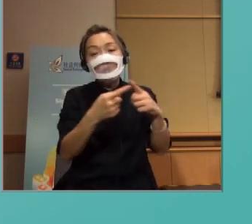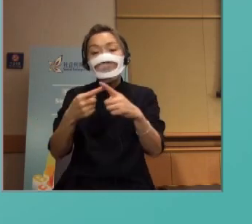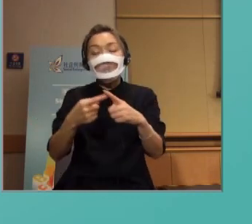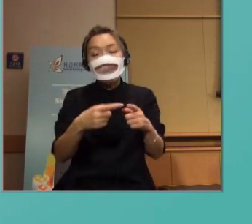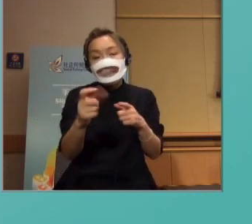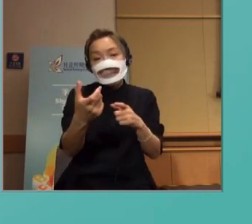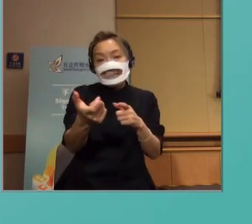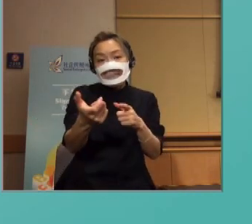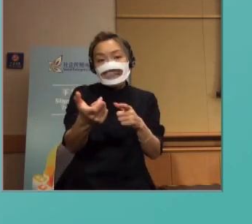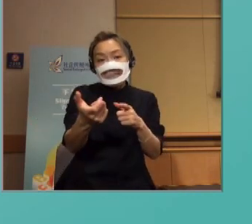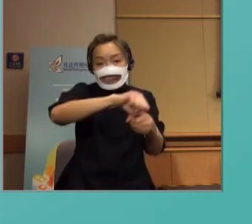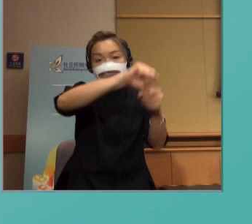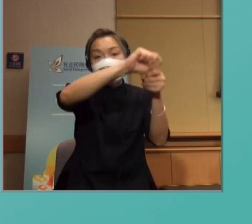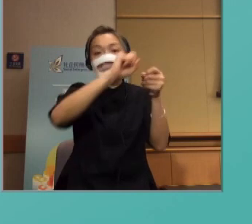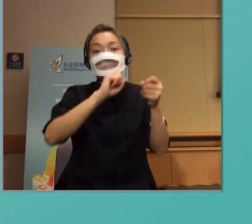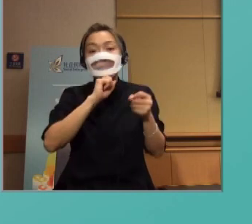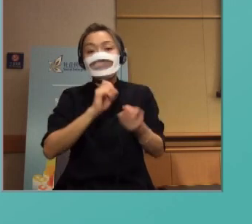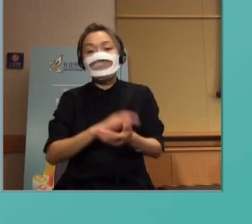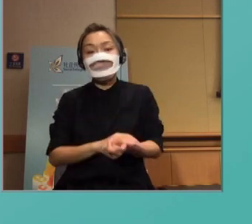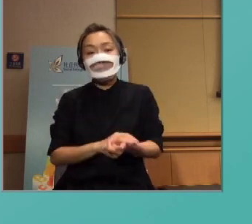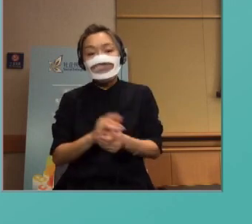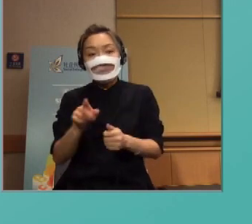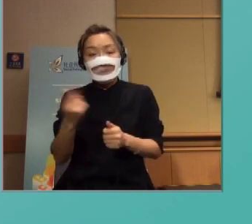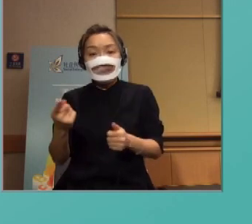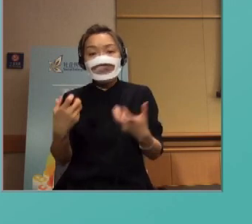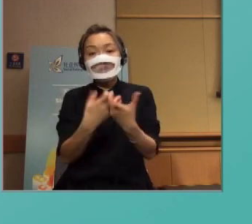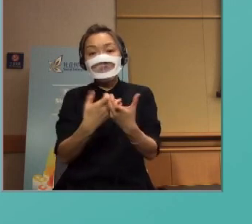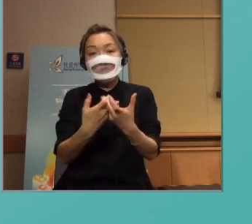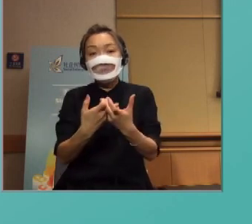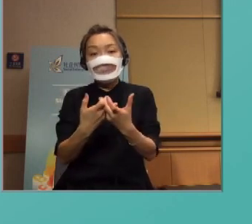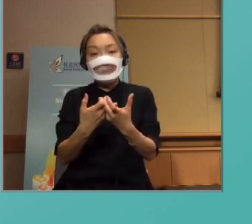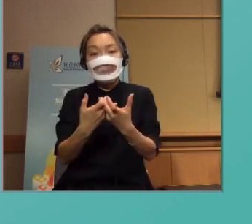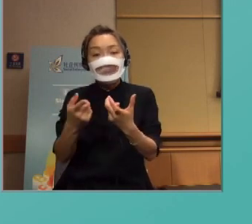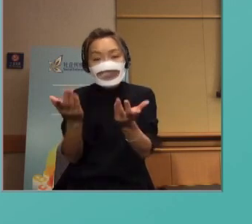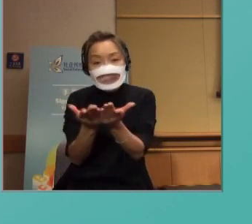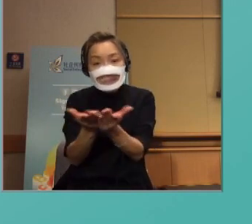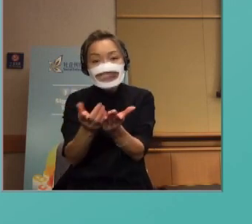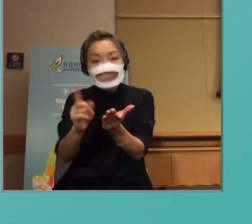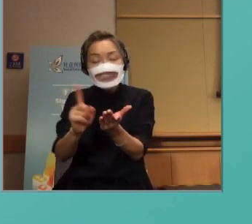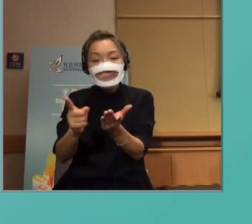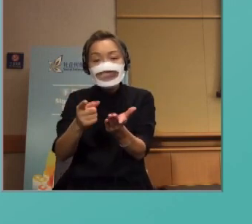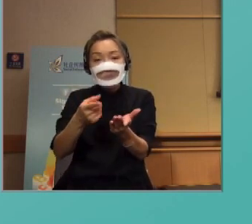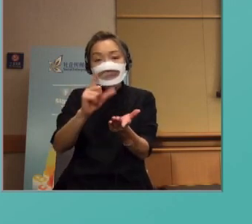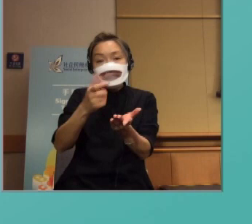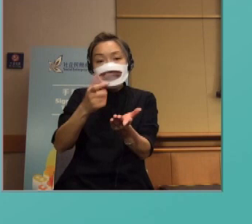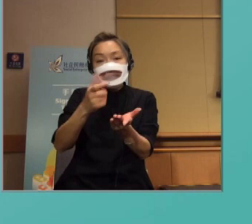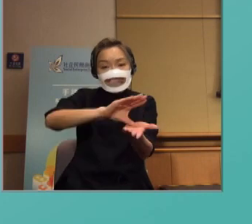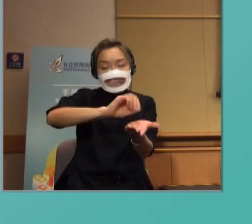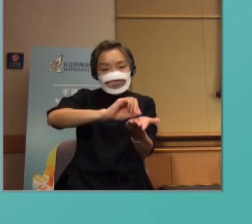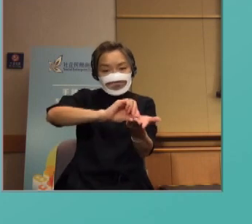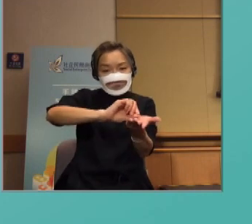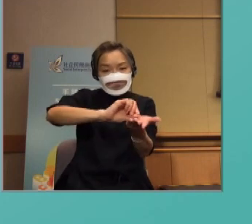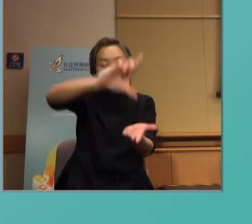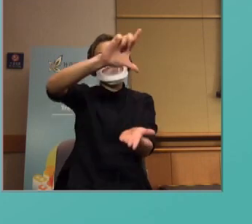property rights is you have capital formation. And what that means is that you can take a piece of content that might generate earnings. Let's say, for instance, what TinyTap did with